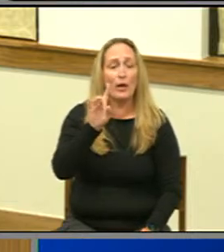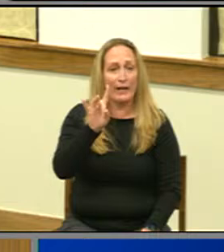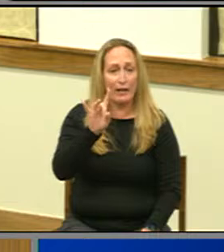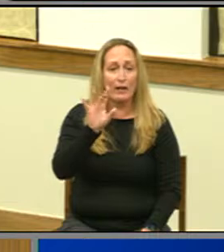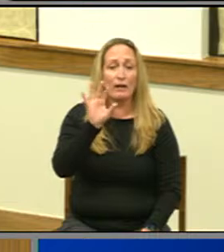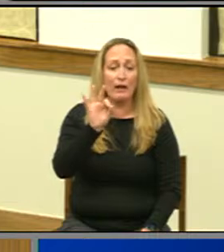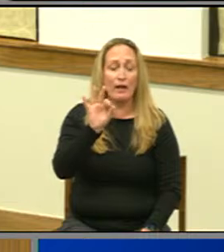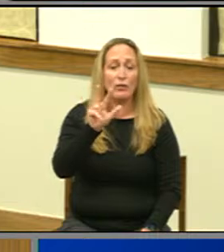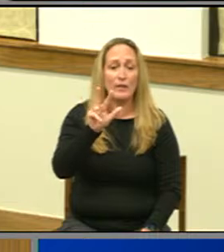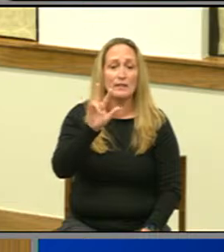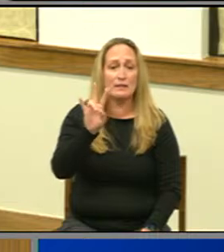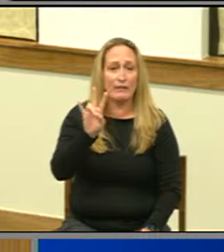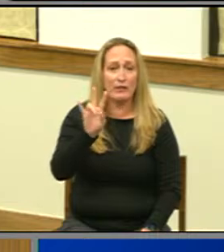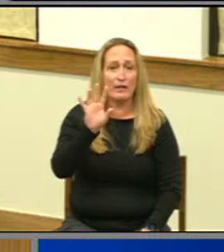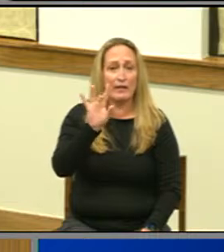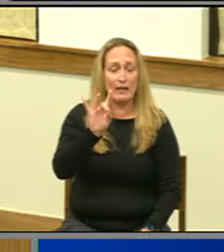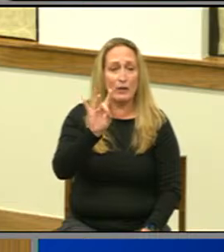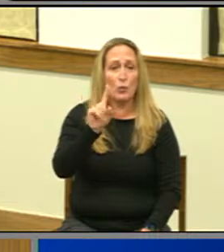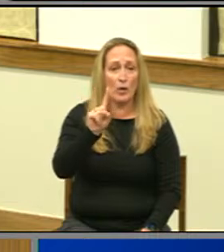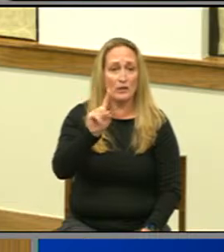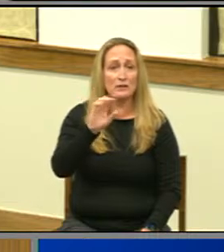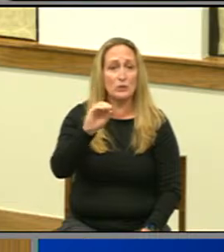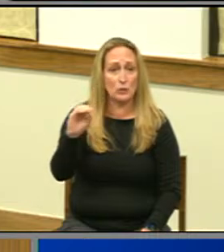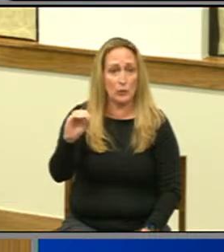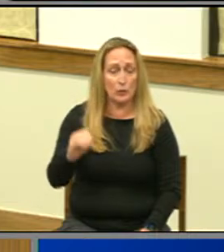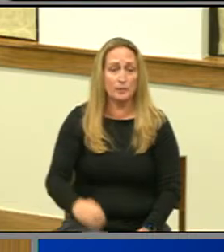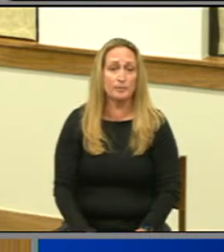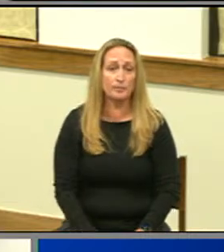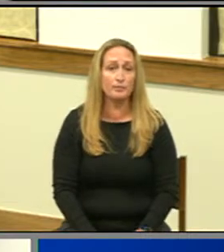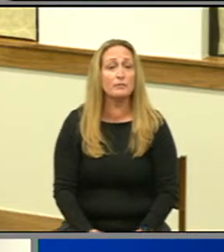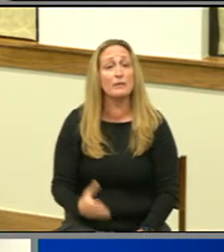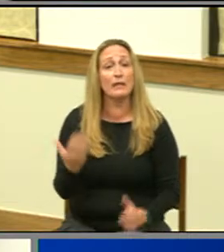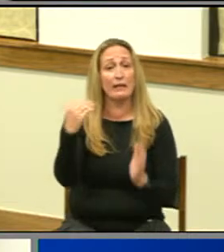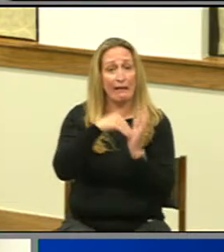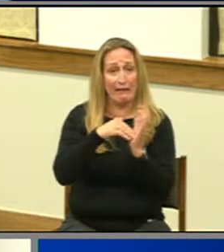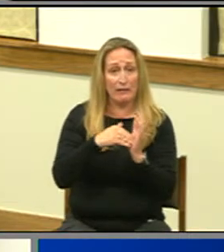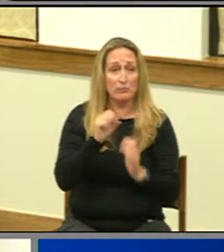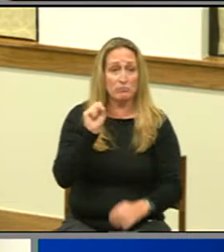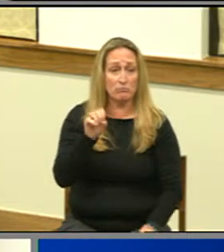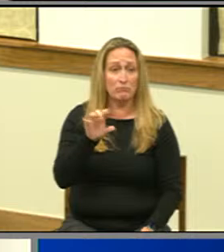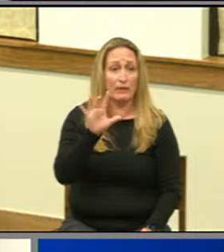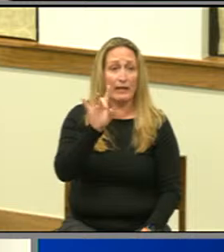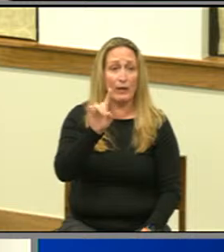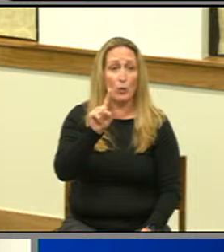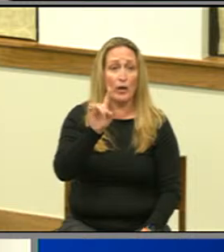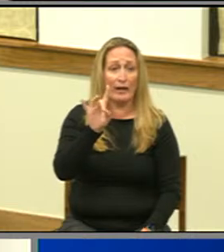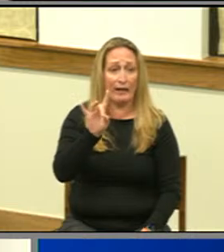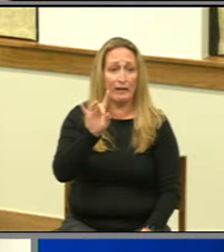818-937-8100. Again,